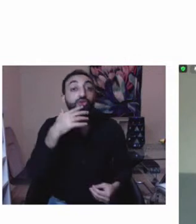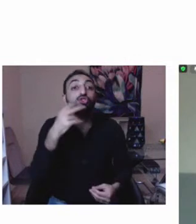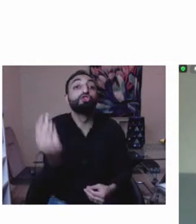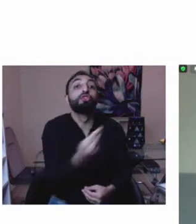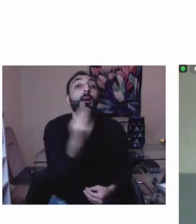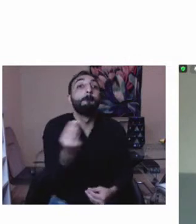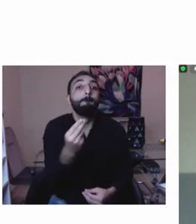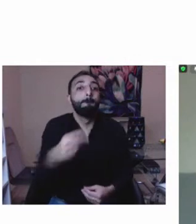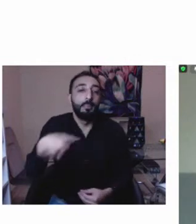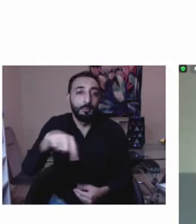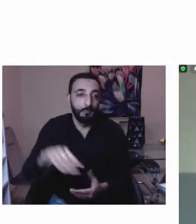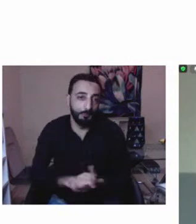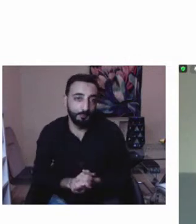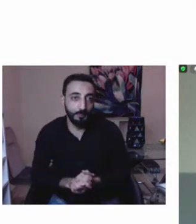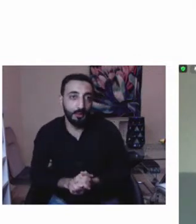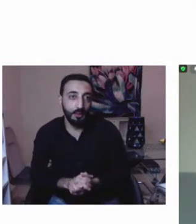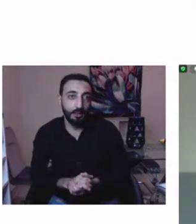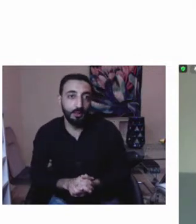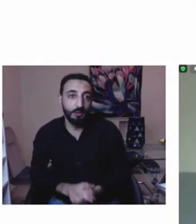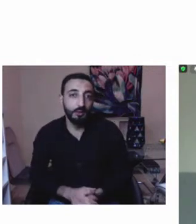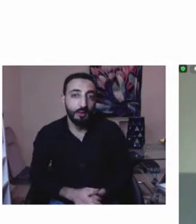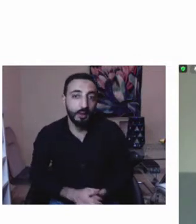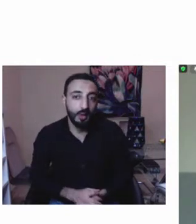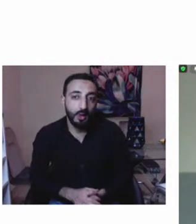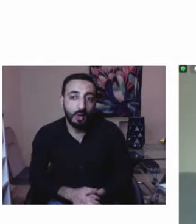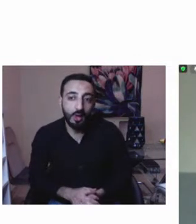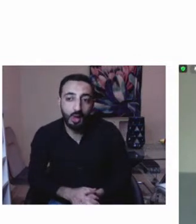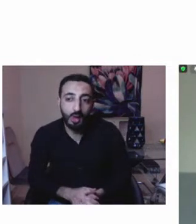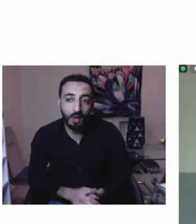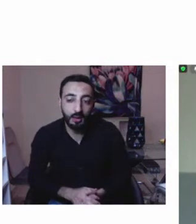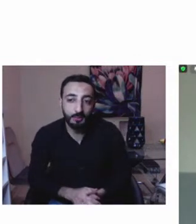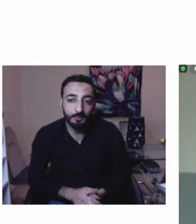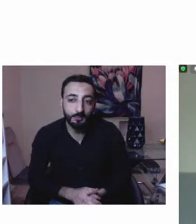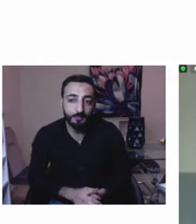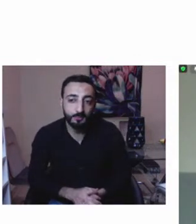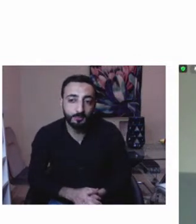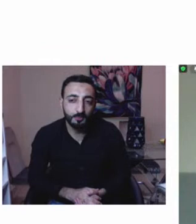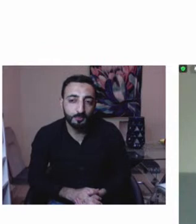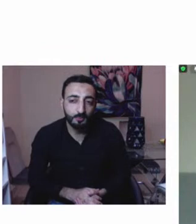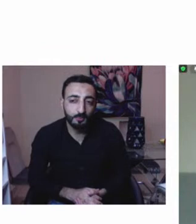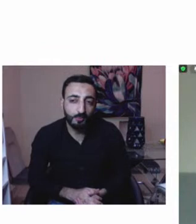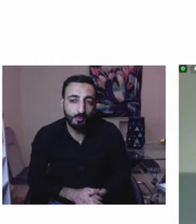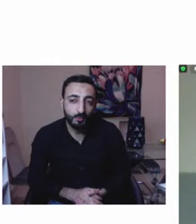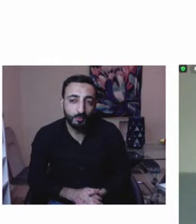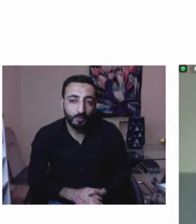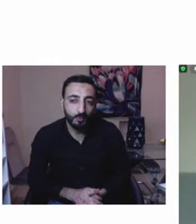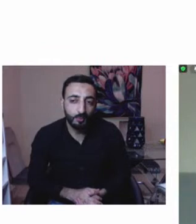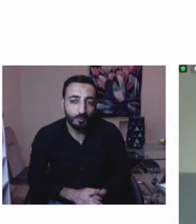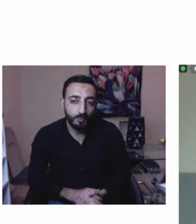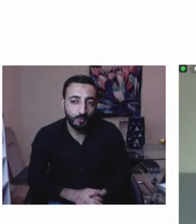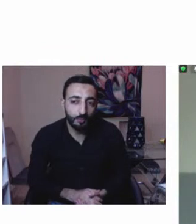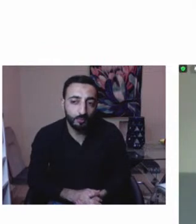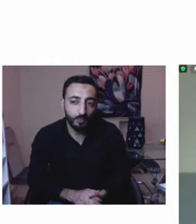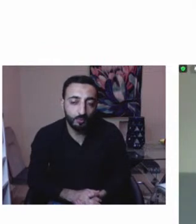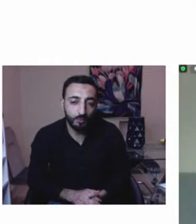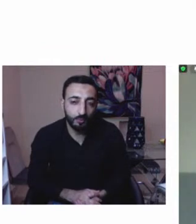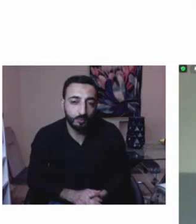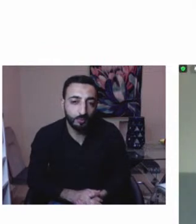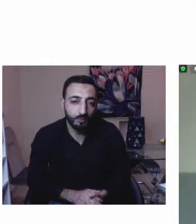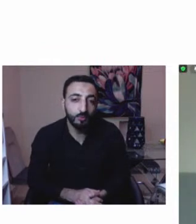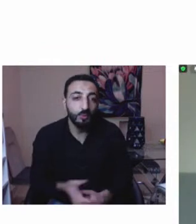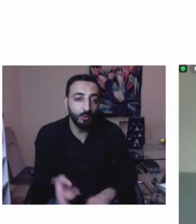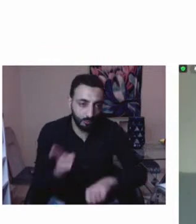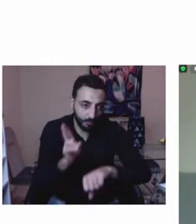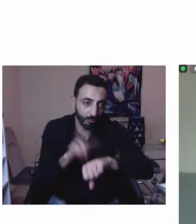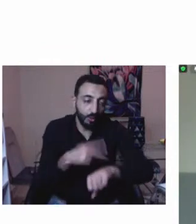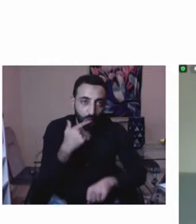dynamic where they have the desire to be active within their communities, and especially to be at the decision-making table. Because today we can no